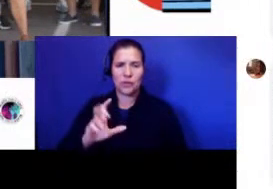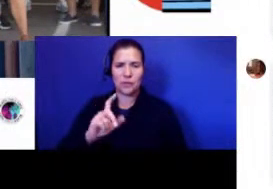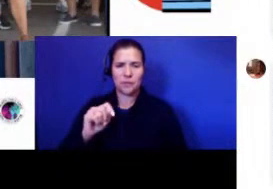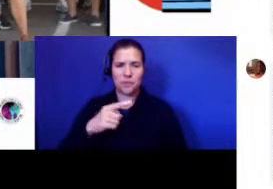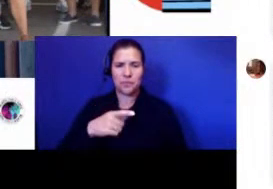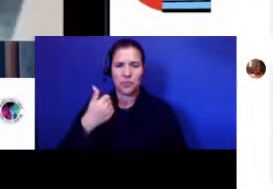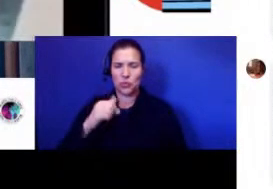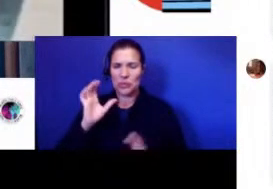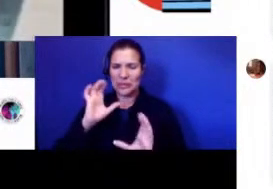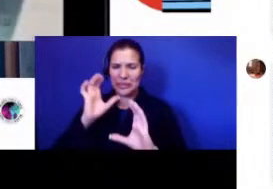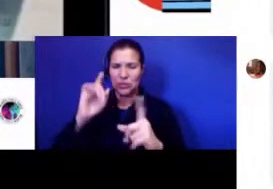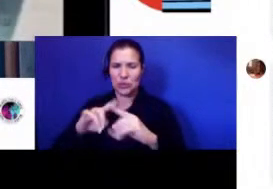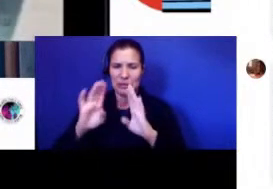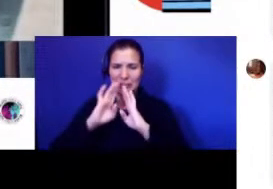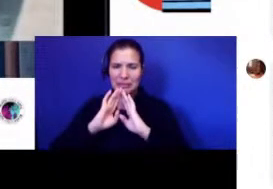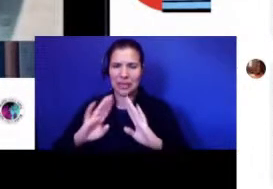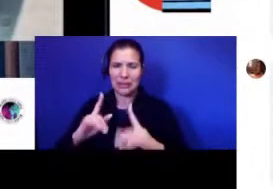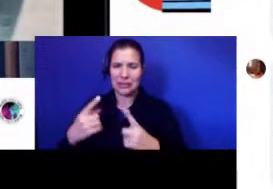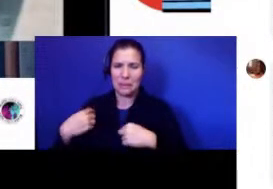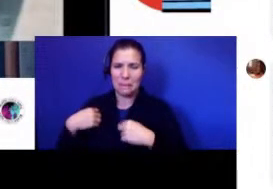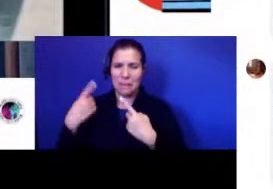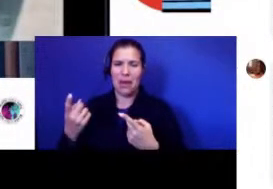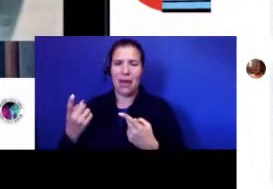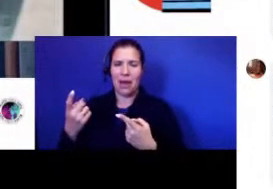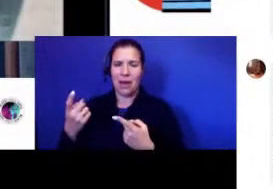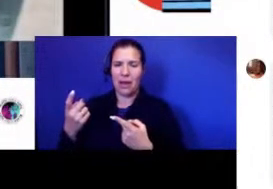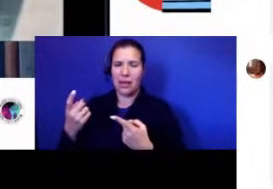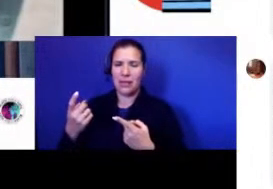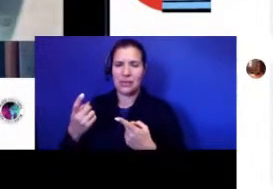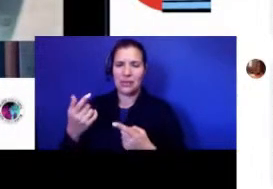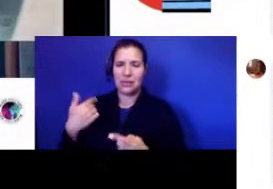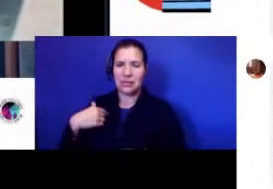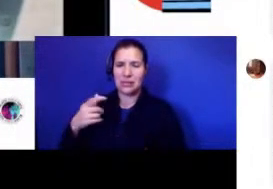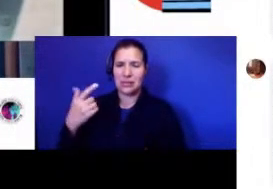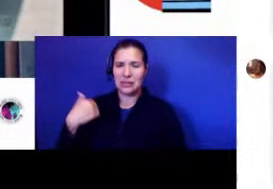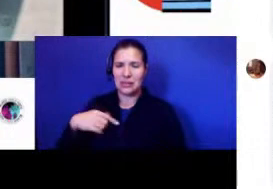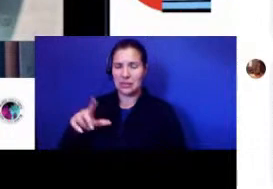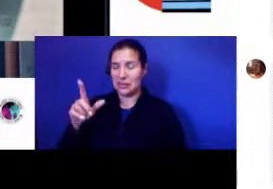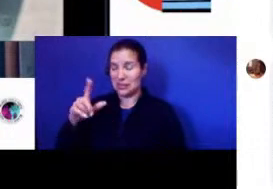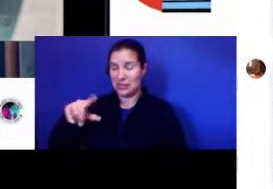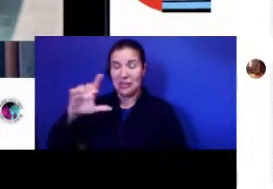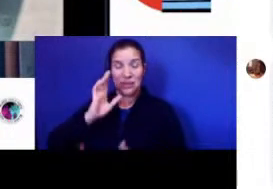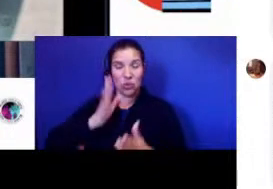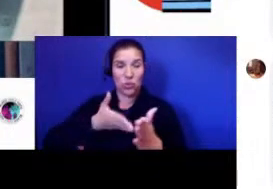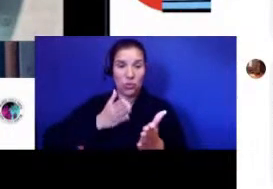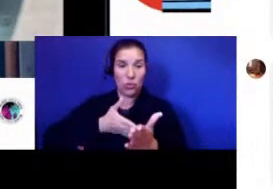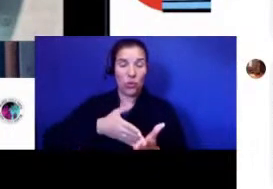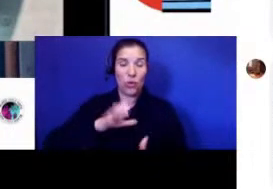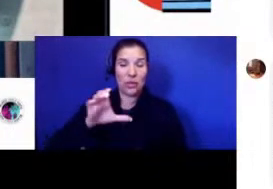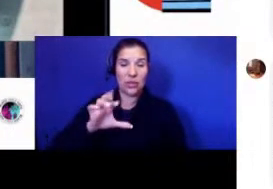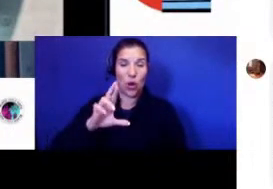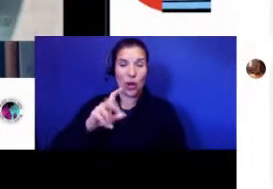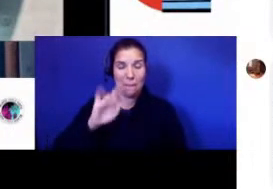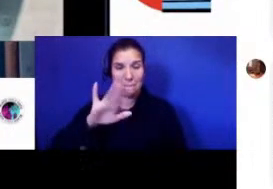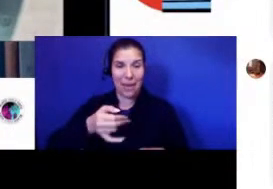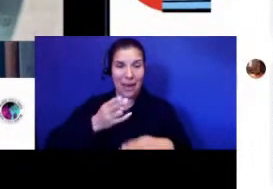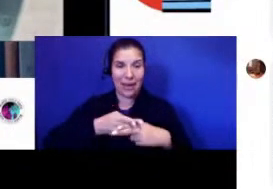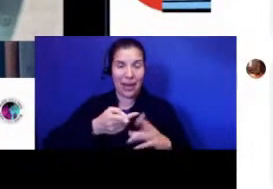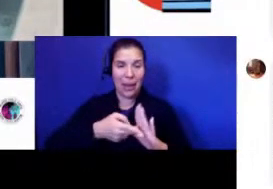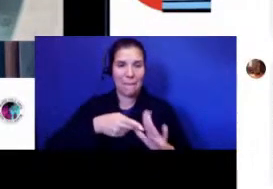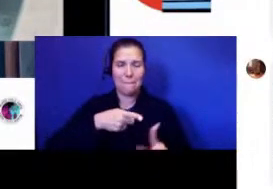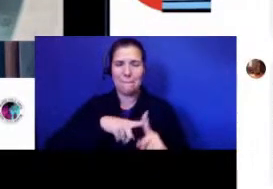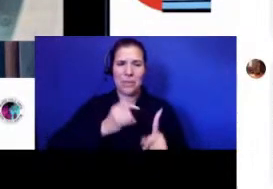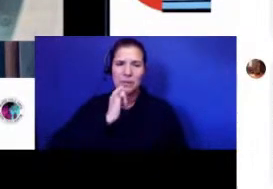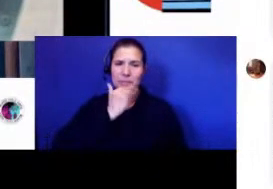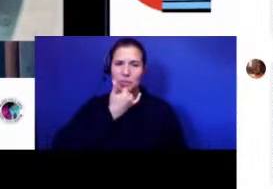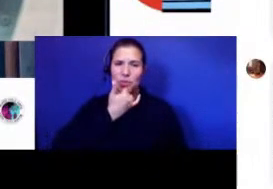silence. Over the past 2 years, we've seen 89 bills specifically target critical race theory by name, while inaccurately defining what